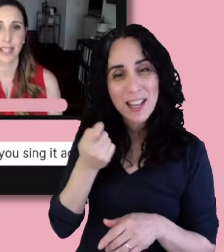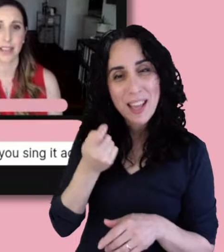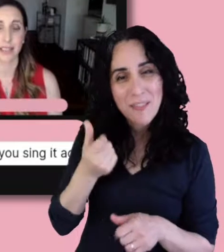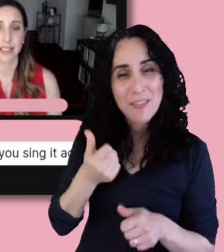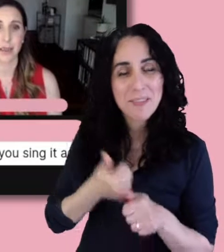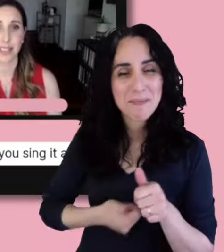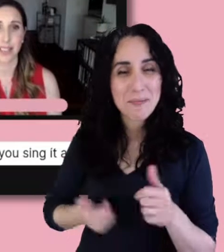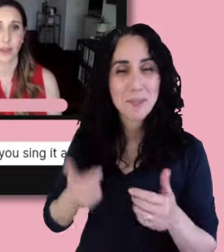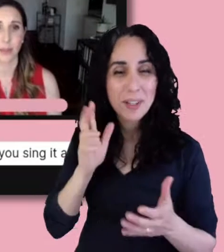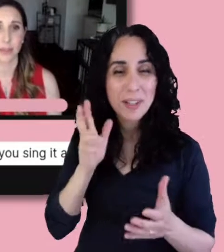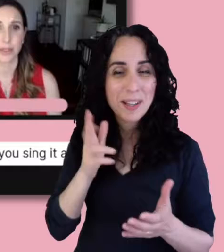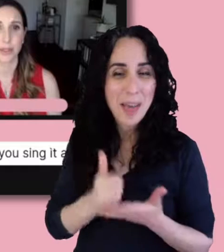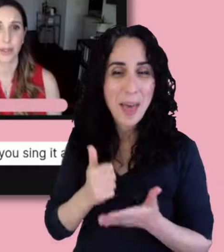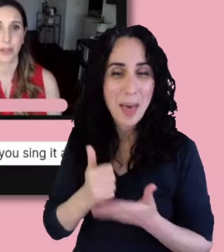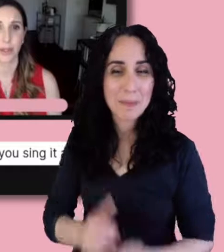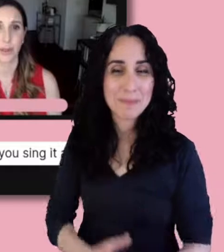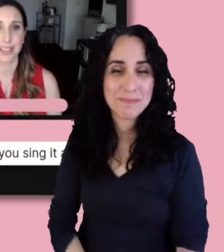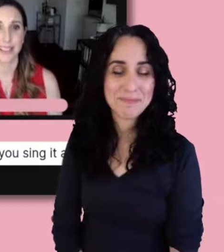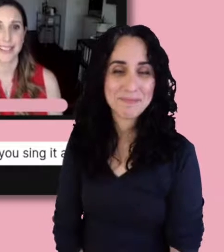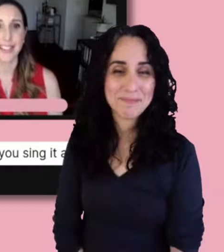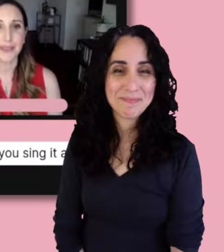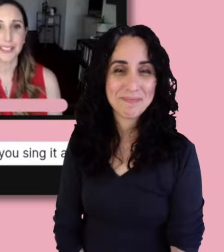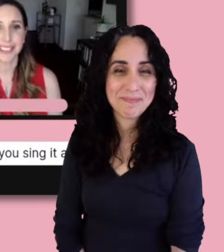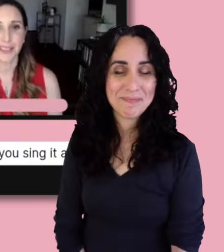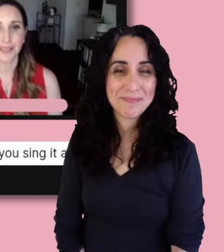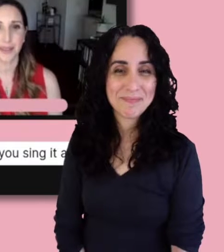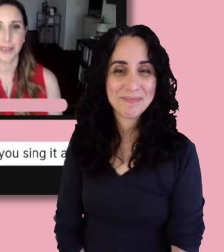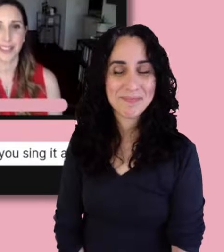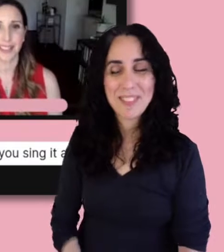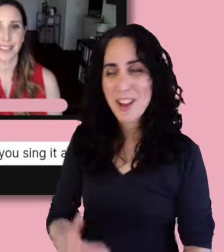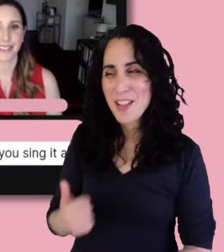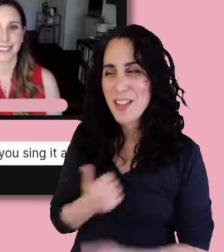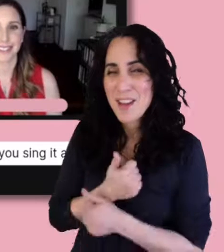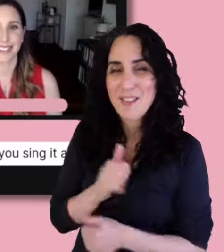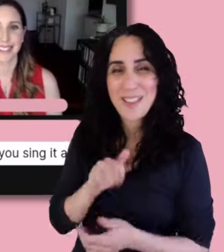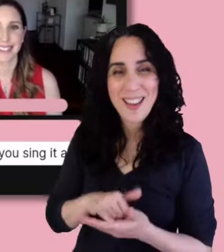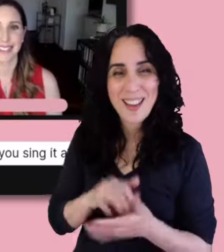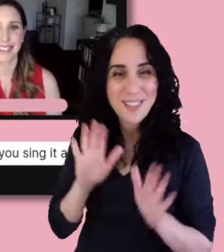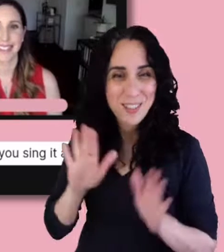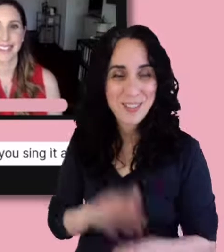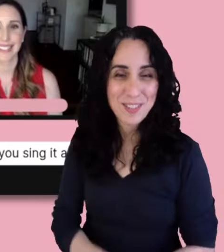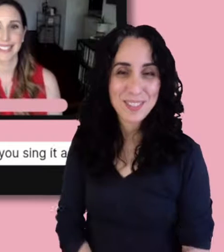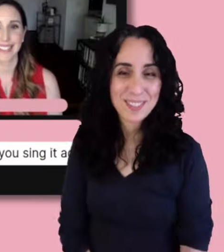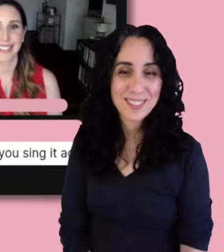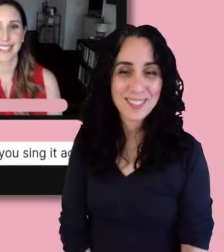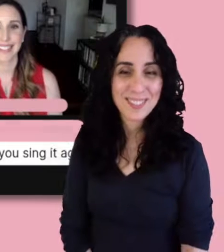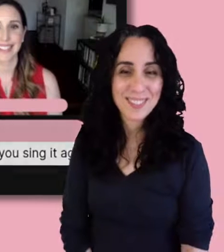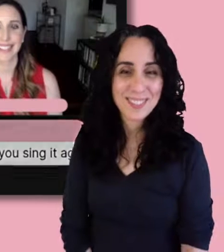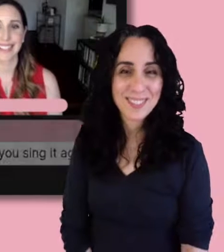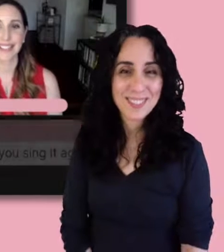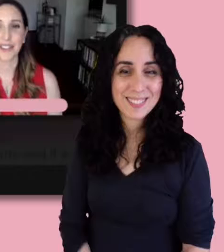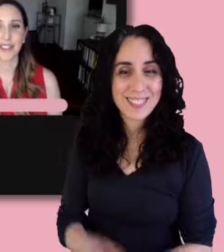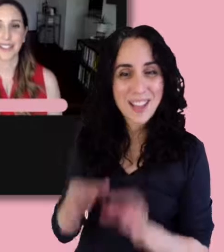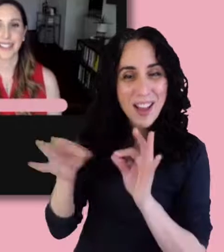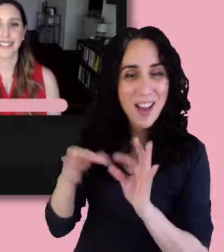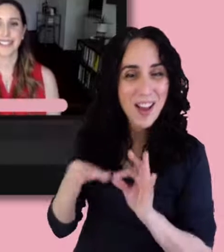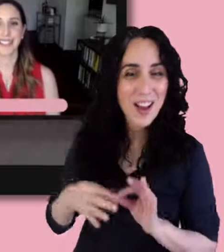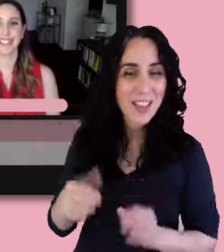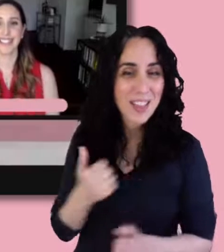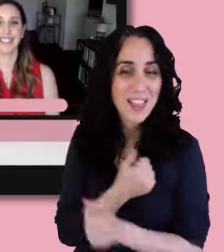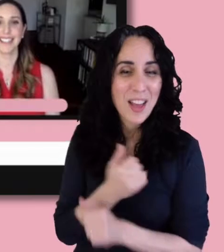think every little bit helps. So I love that. People are loving the song. They're all